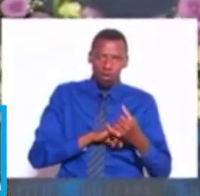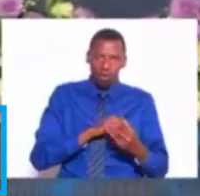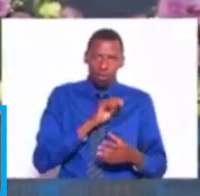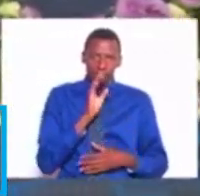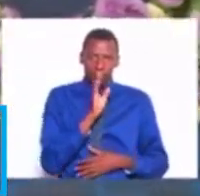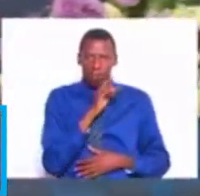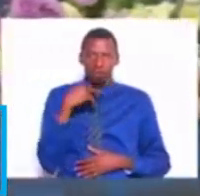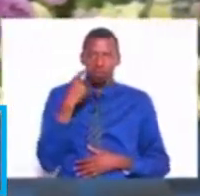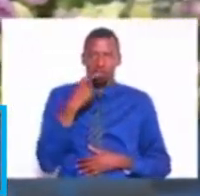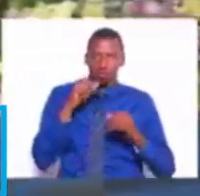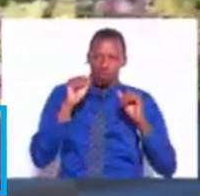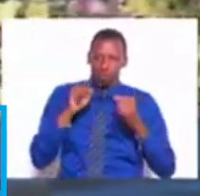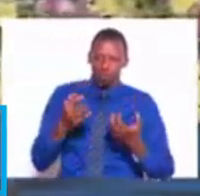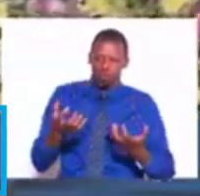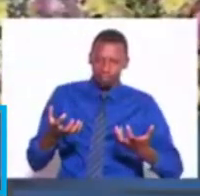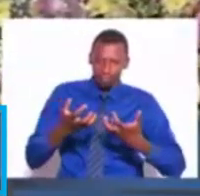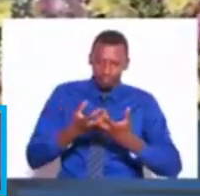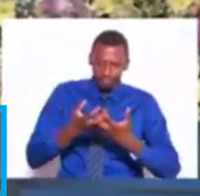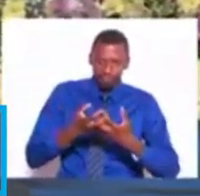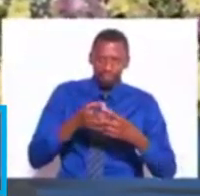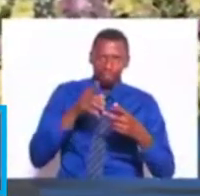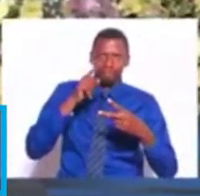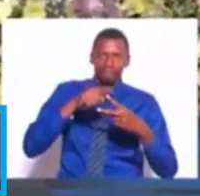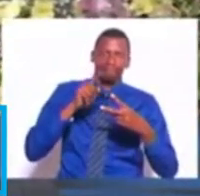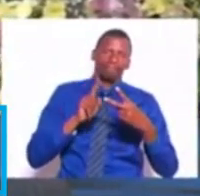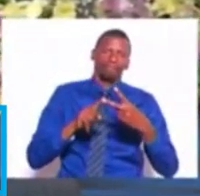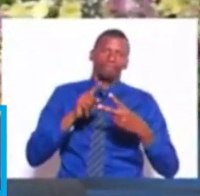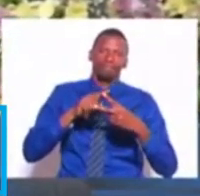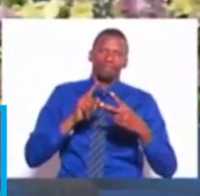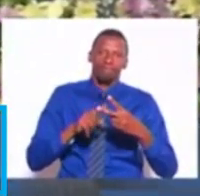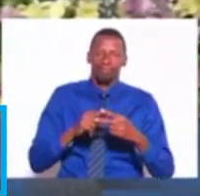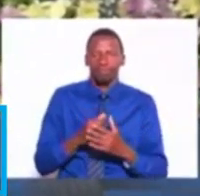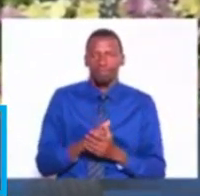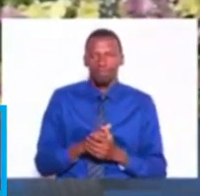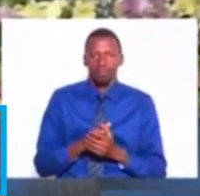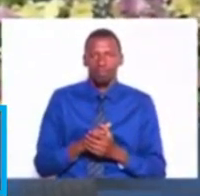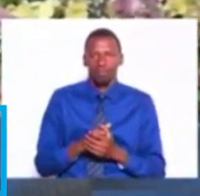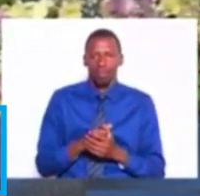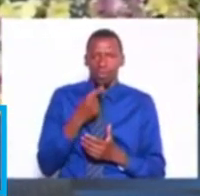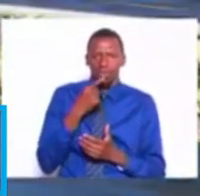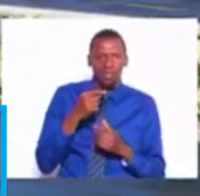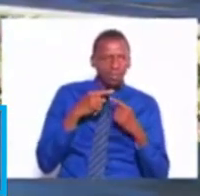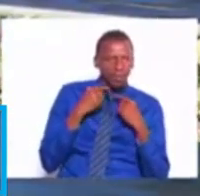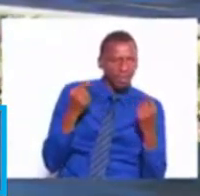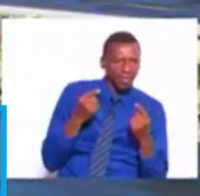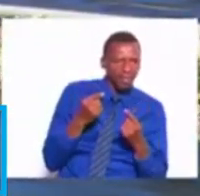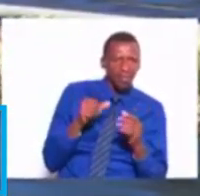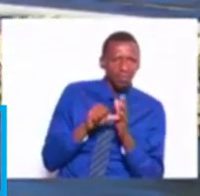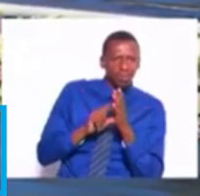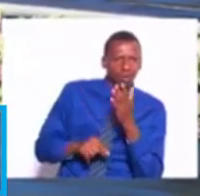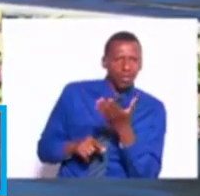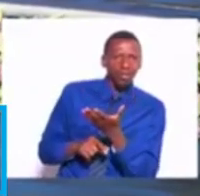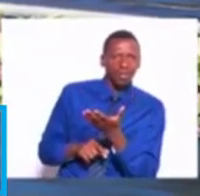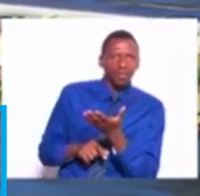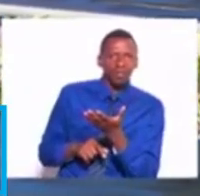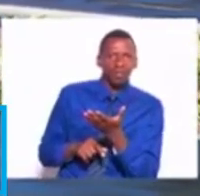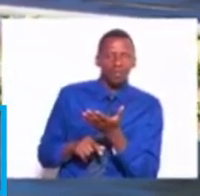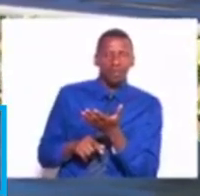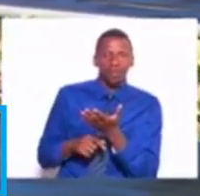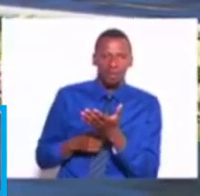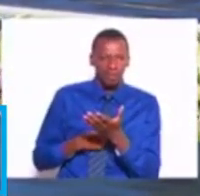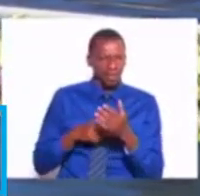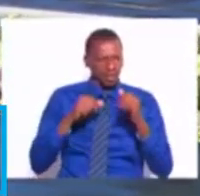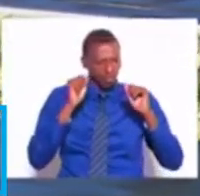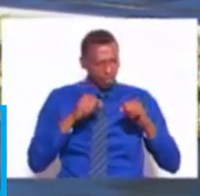who can fit this combination. You may say, Pastor, what's wrong with you? I can read